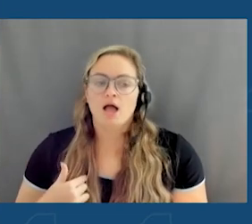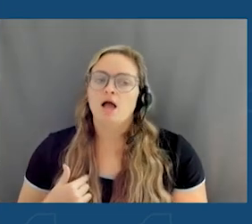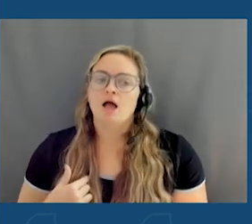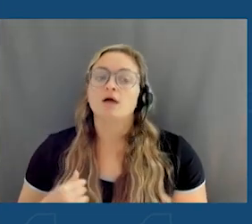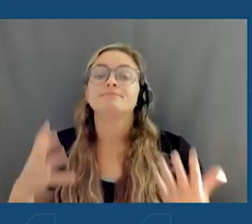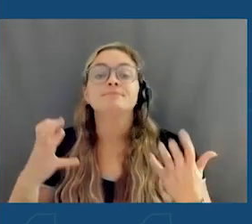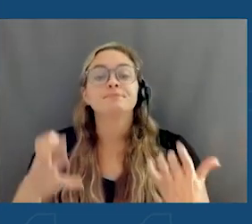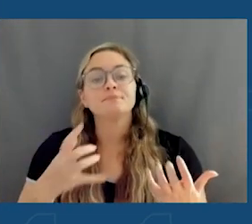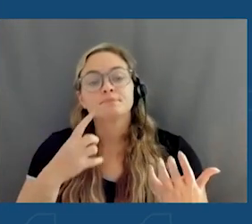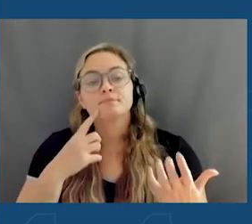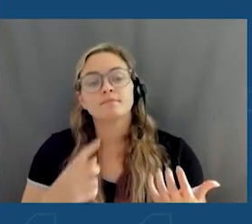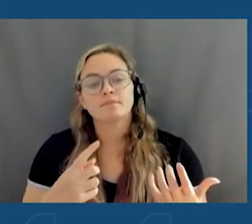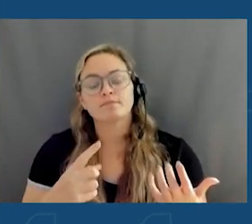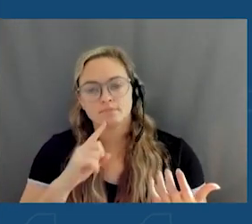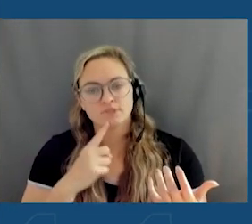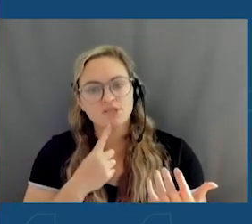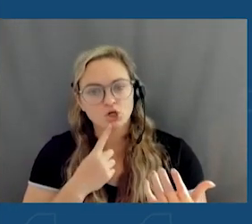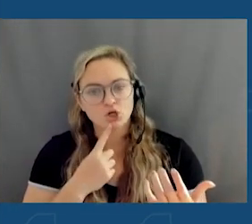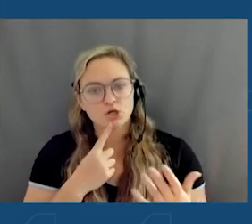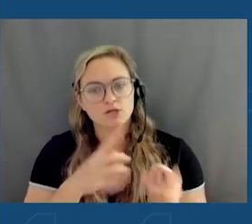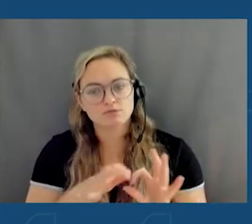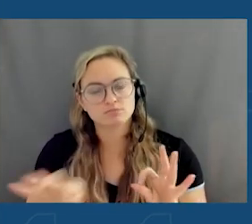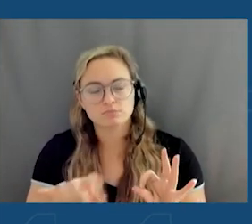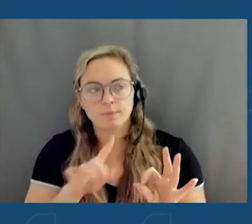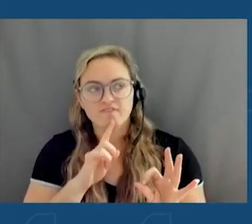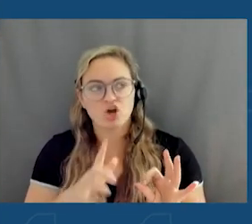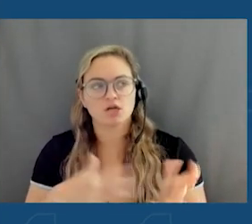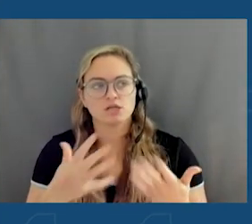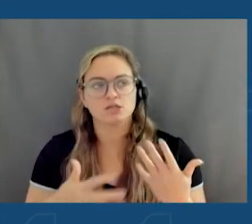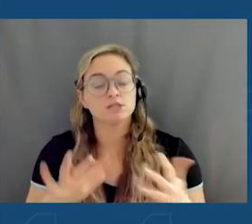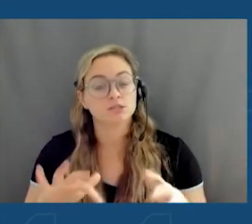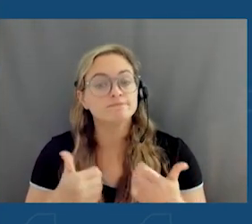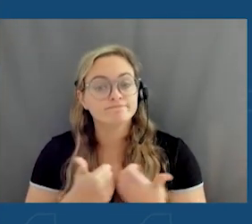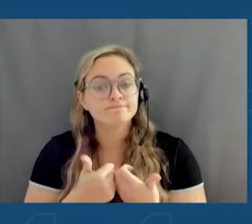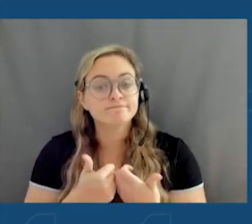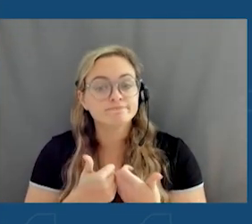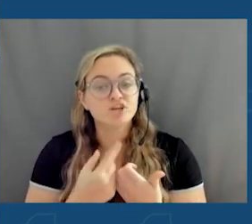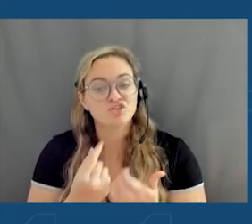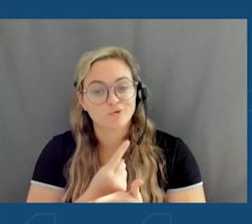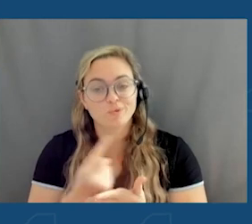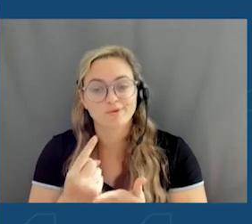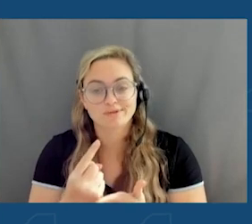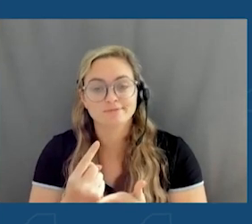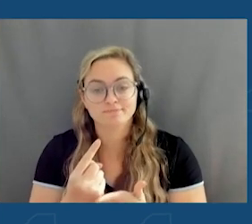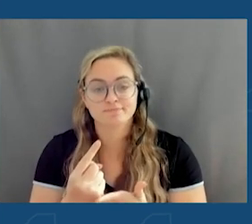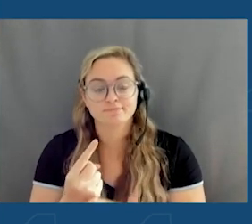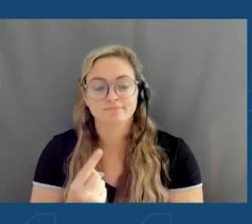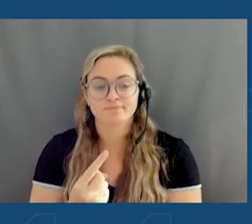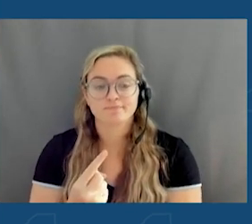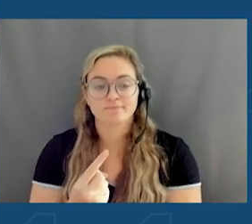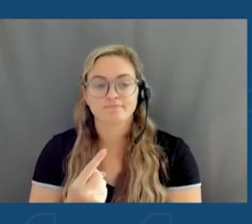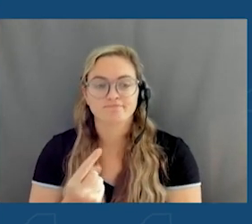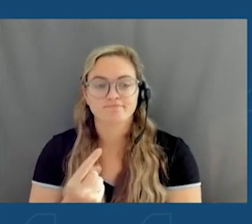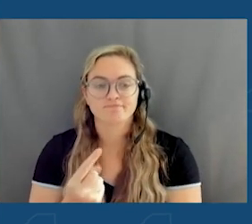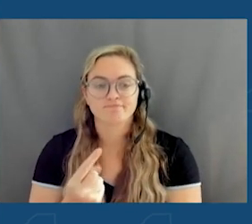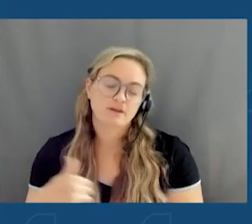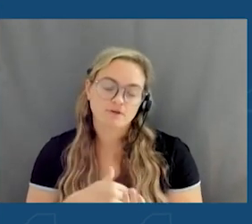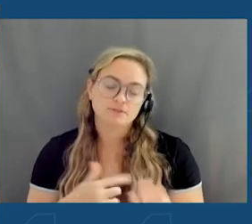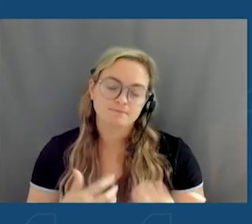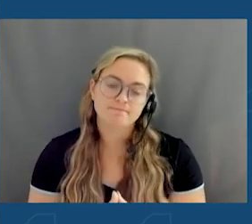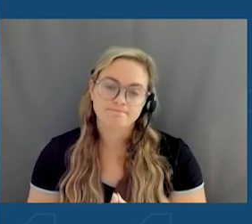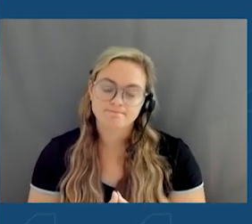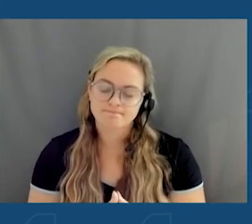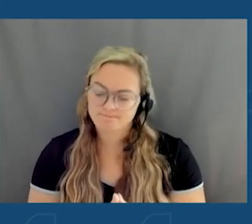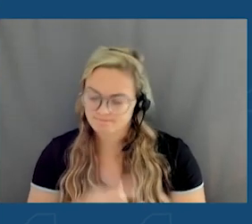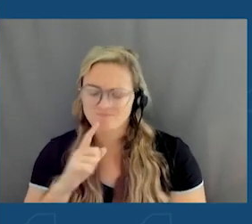say on a serious note, this has been a very challenging couple of weeks for so many of us, and I really